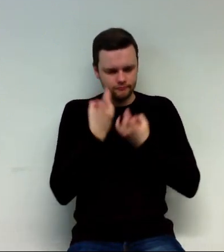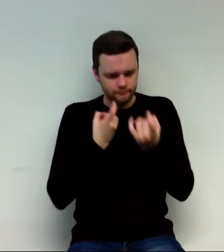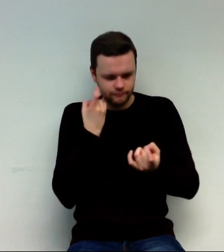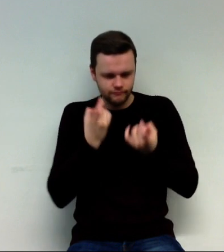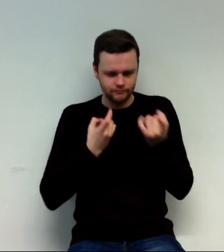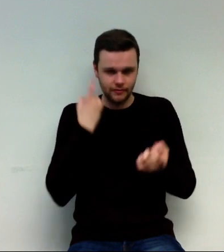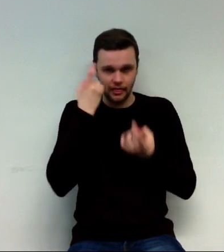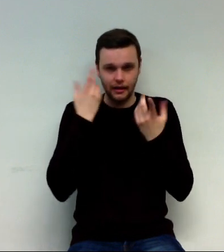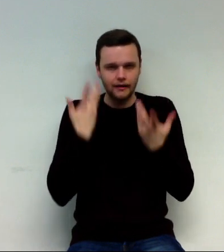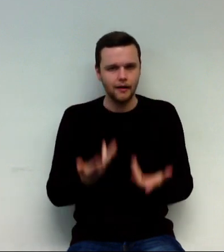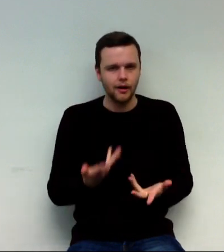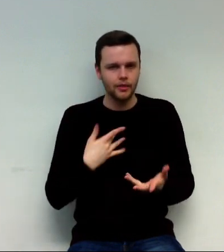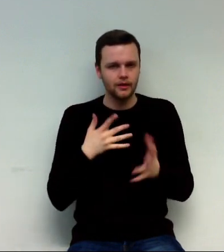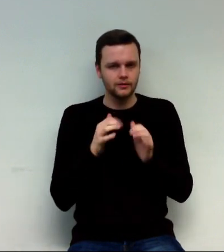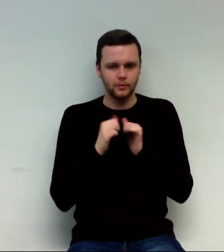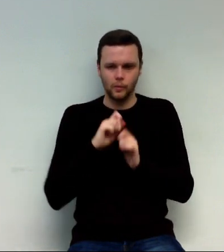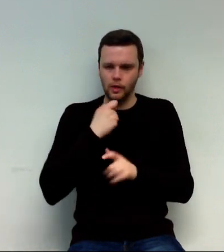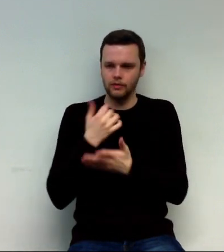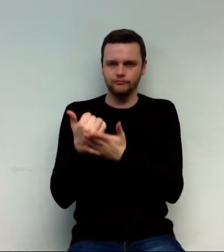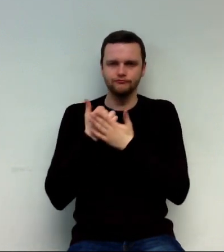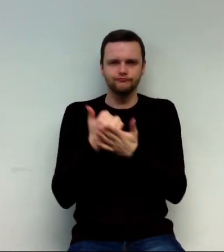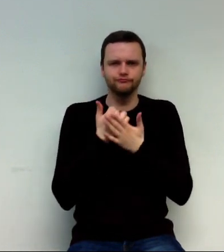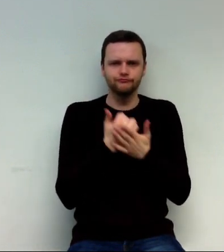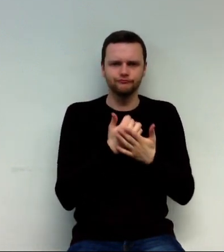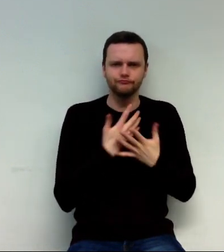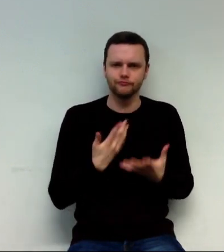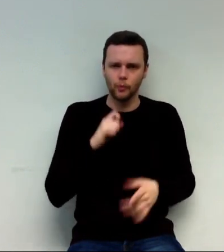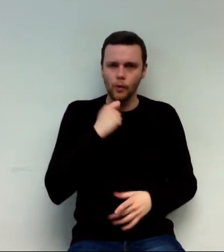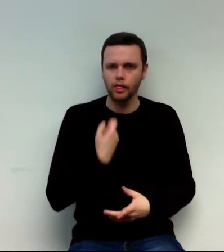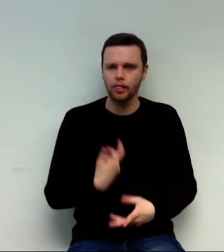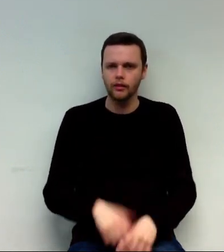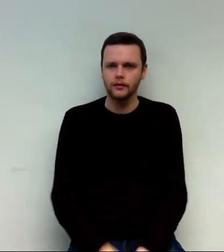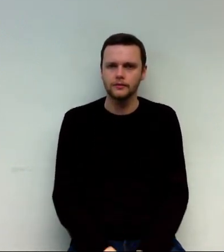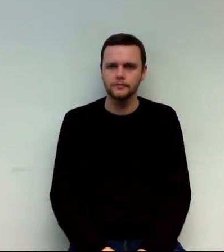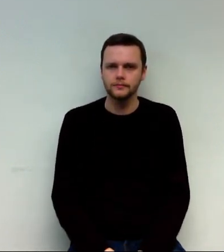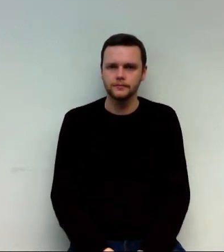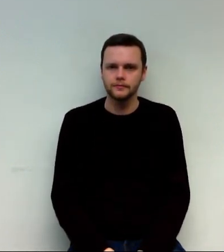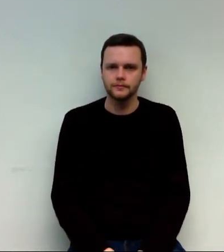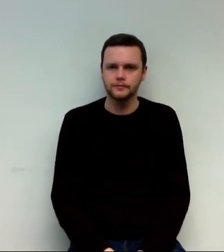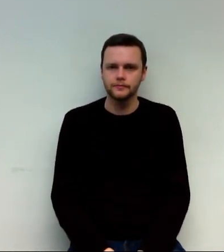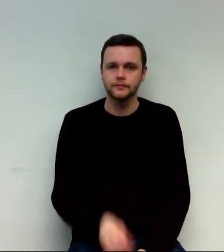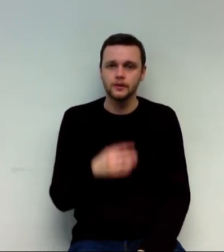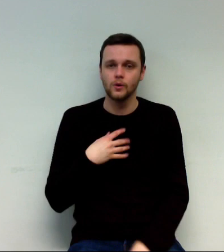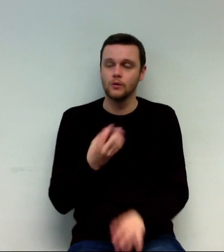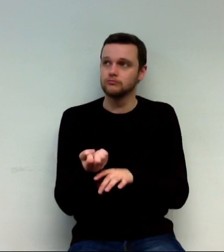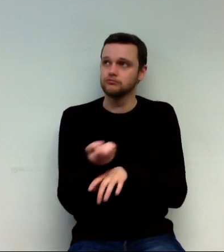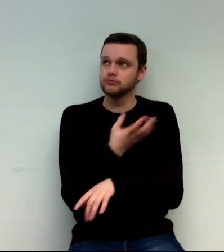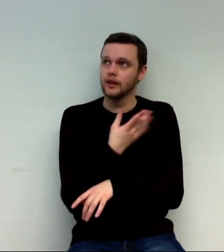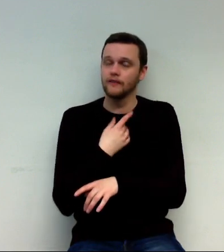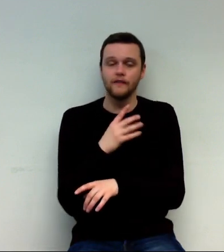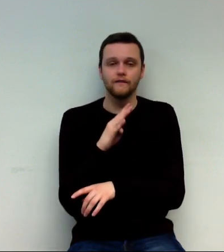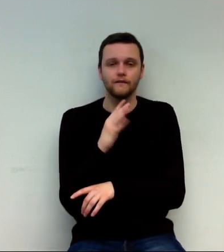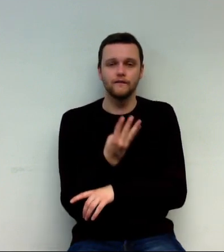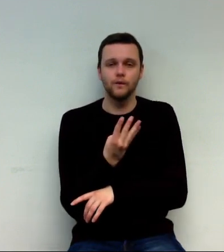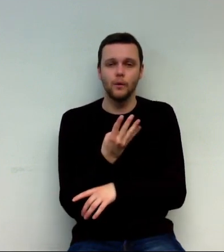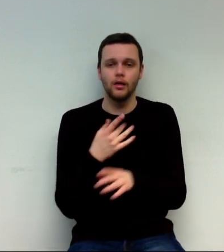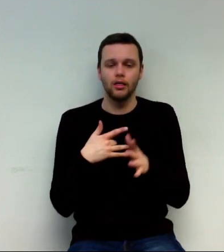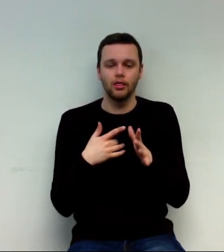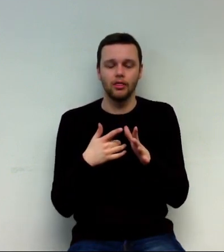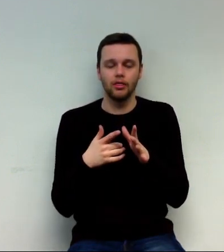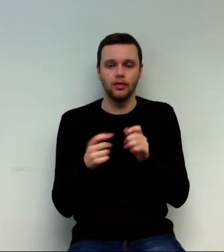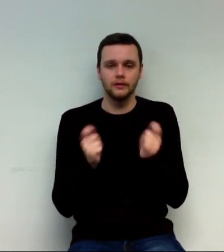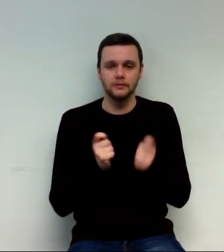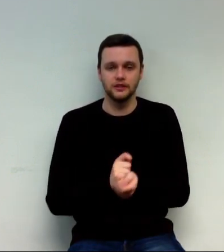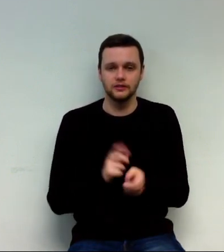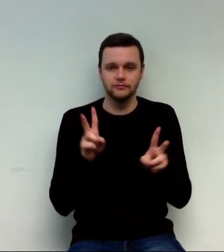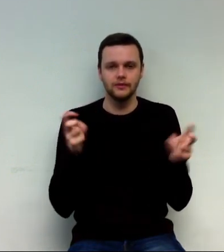help and advice as they can. So on screen, we've got the fourth adaptation we were going to cover today, which is captioned